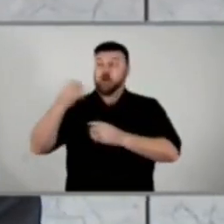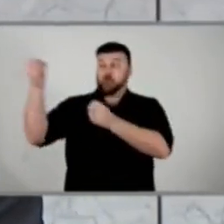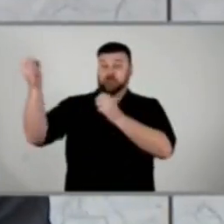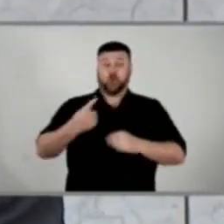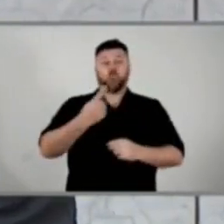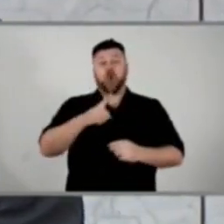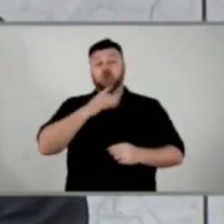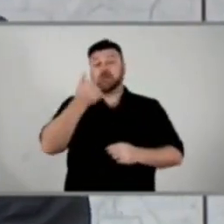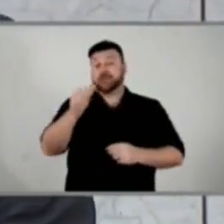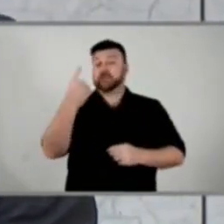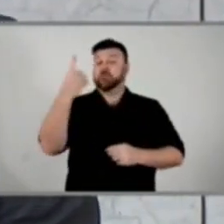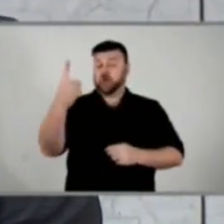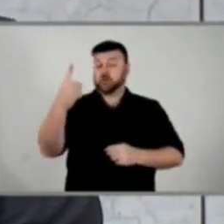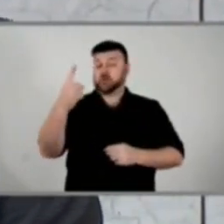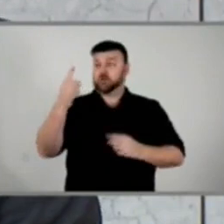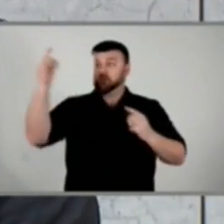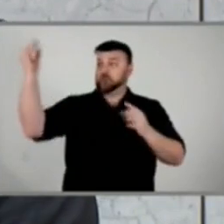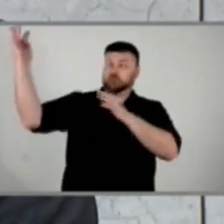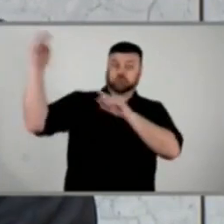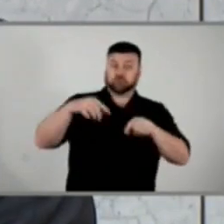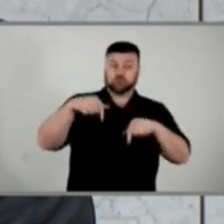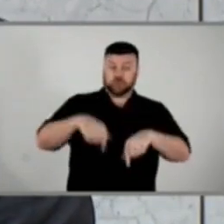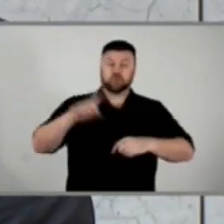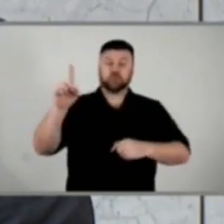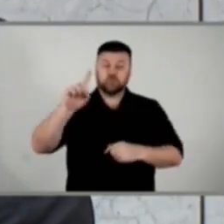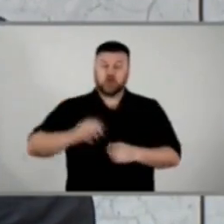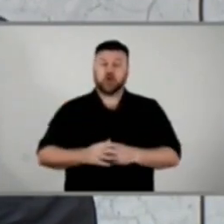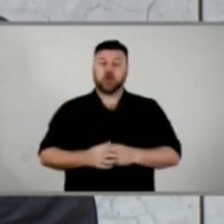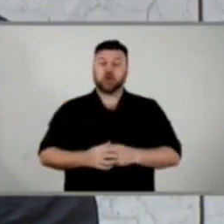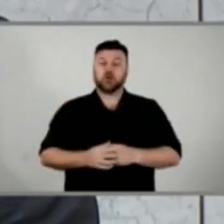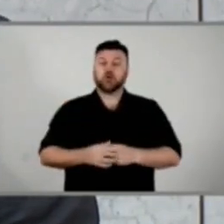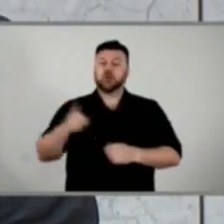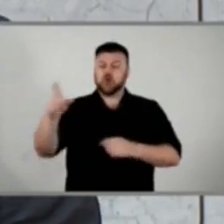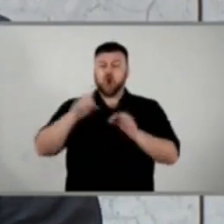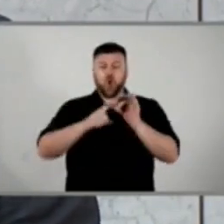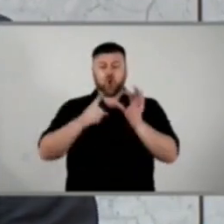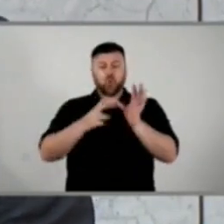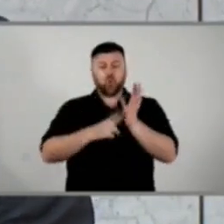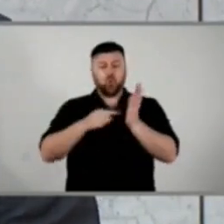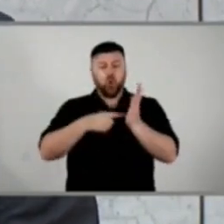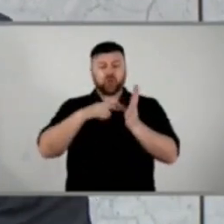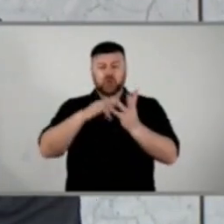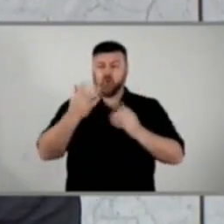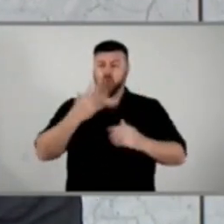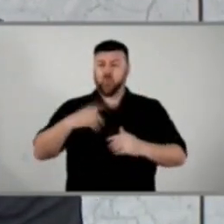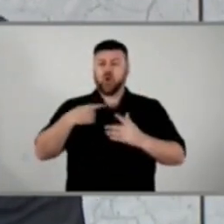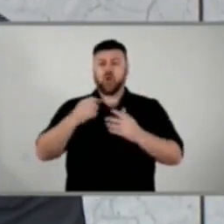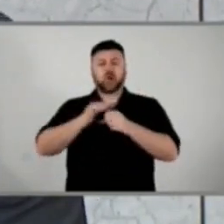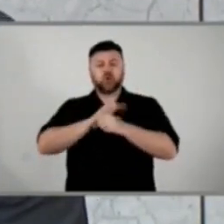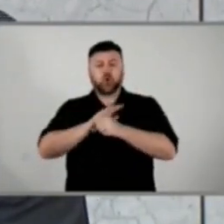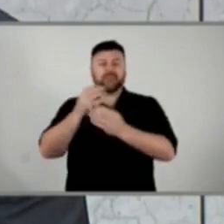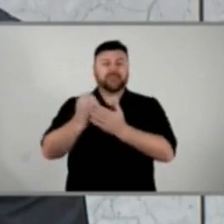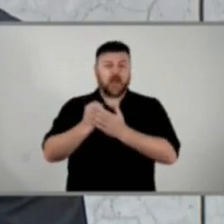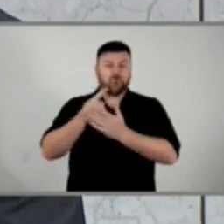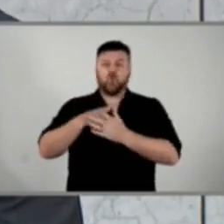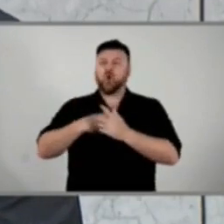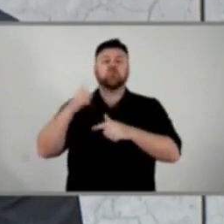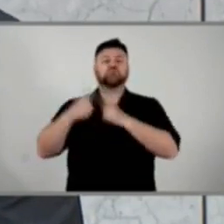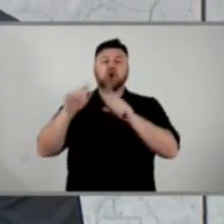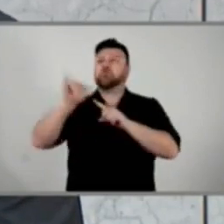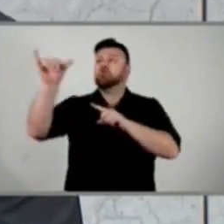today, they've flagged that they want to be able to do COVID-safe travel to Japan, places in Southeast Asia, and had some very strong words about the